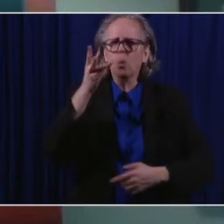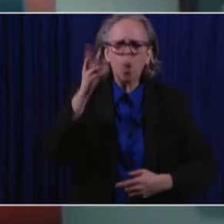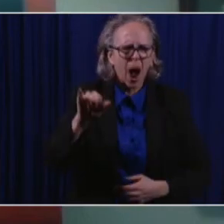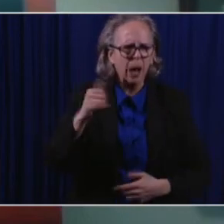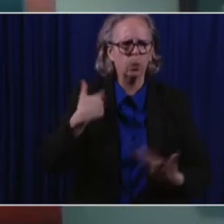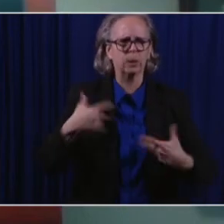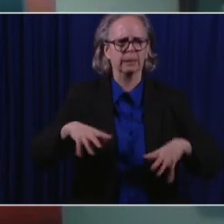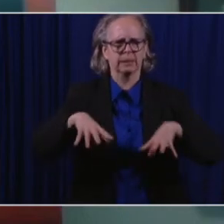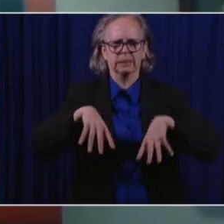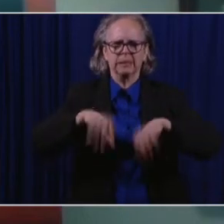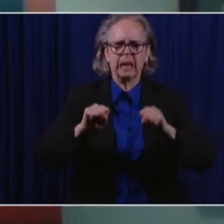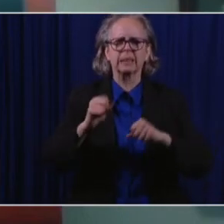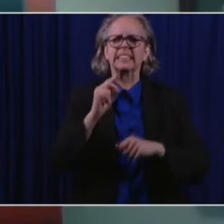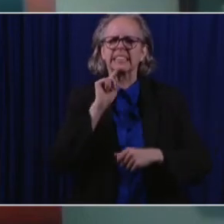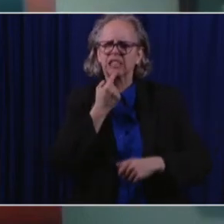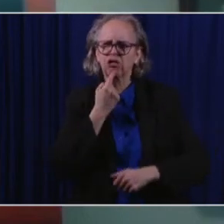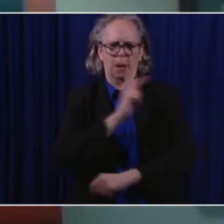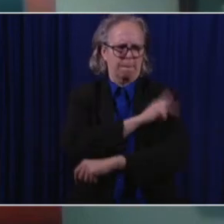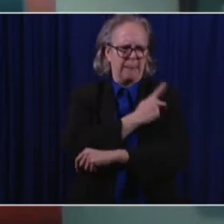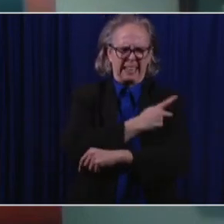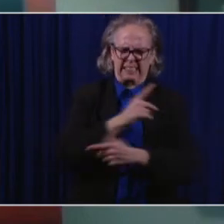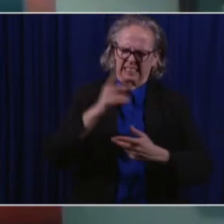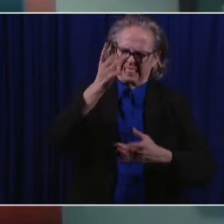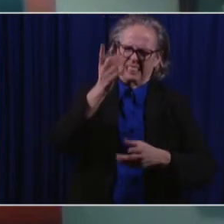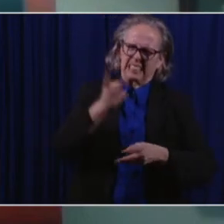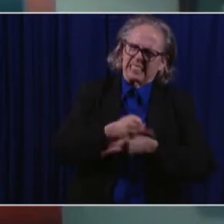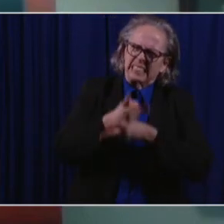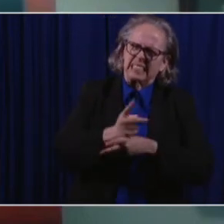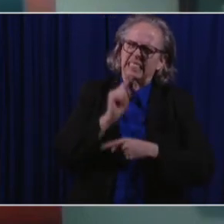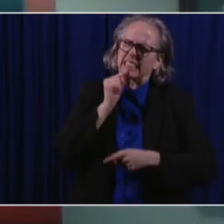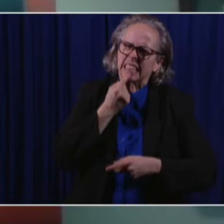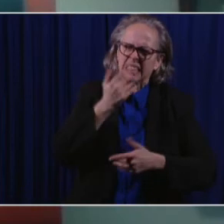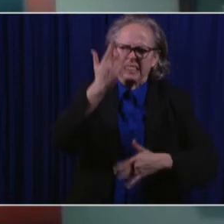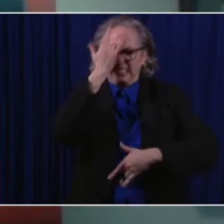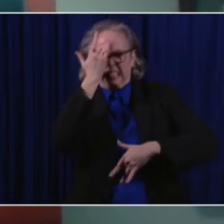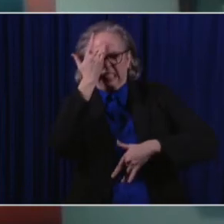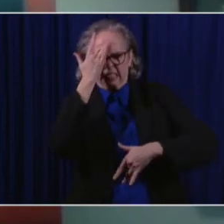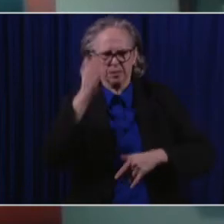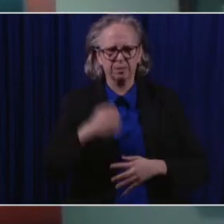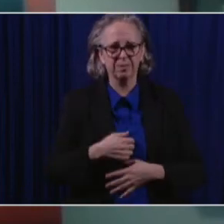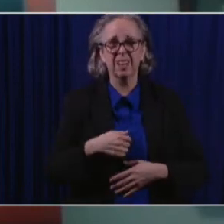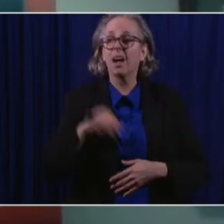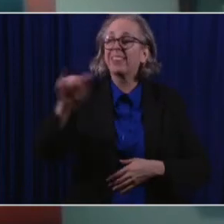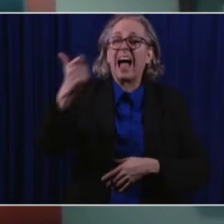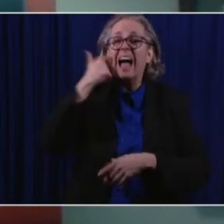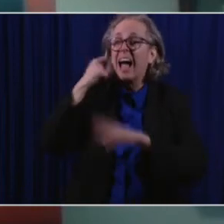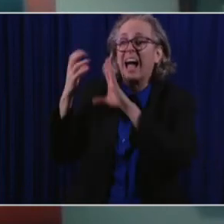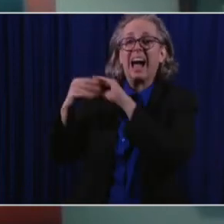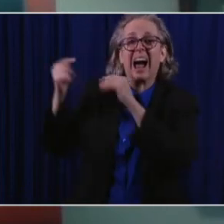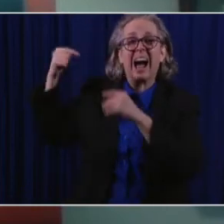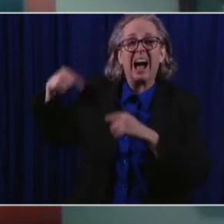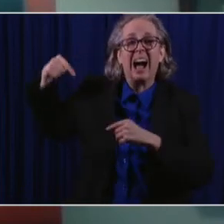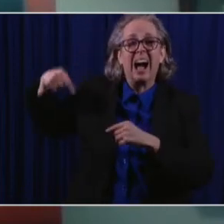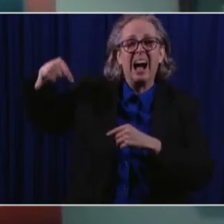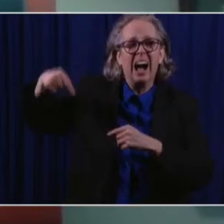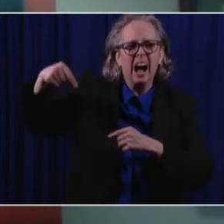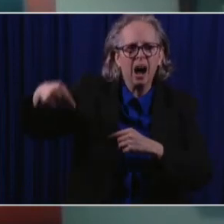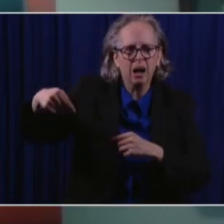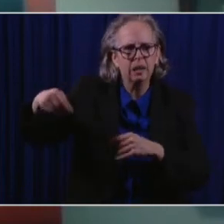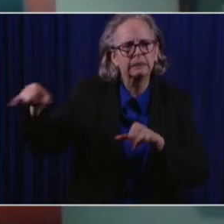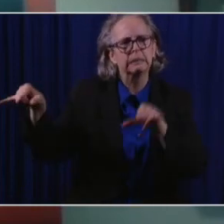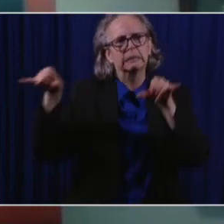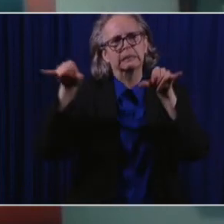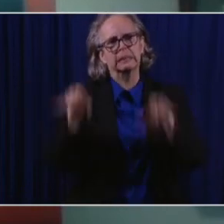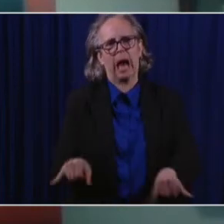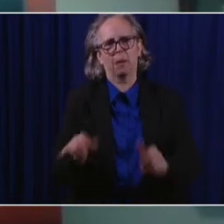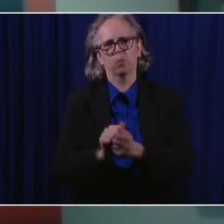we've been doing. Boy, it's a hard act to follow after those three, because truly each of the different levers that they're pulling